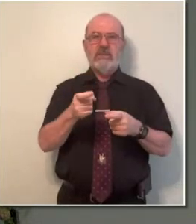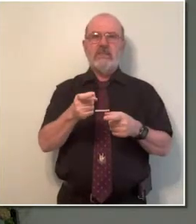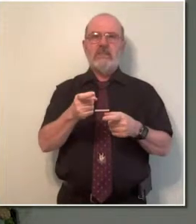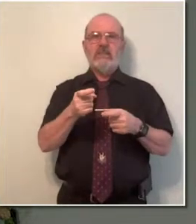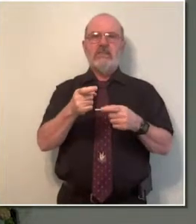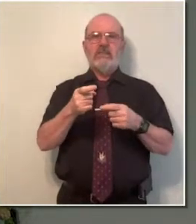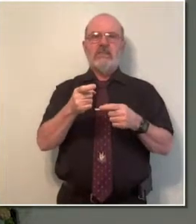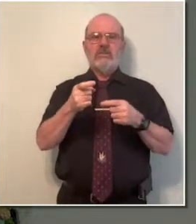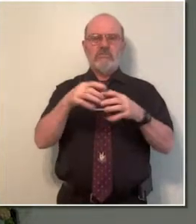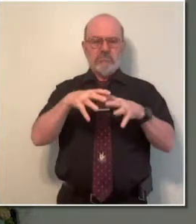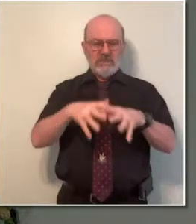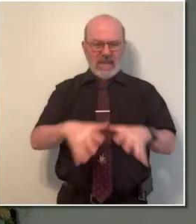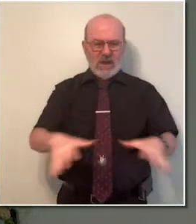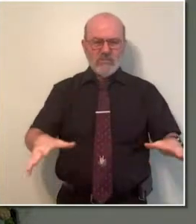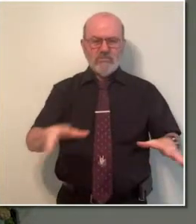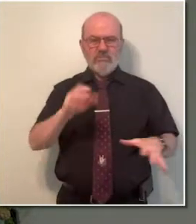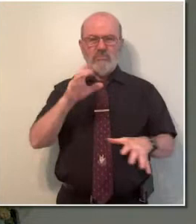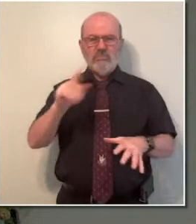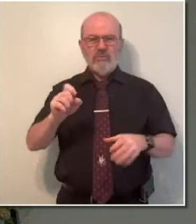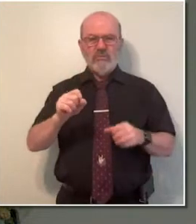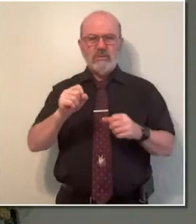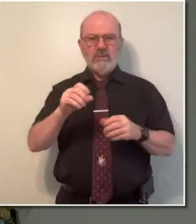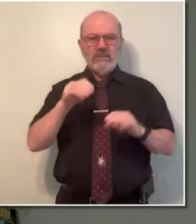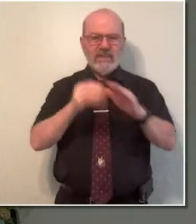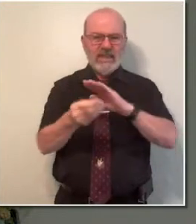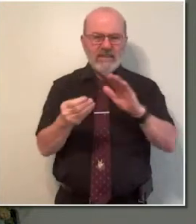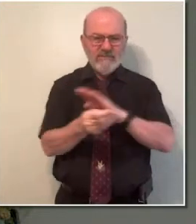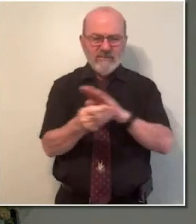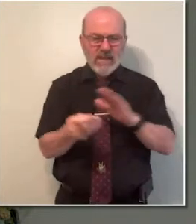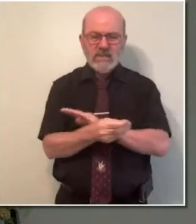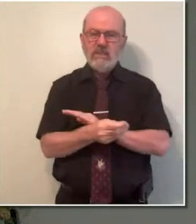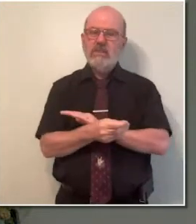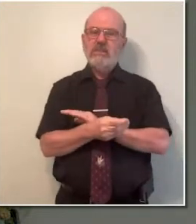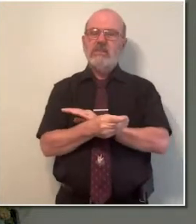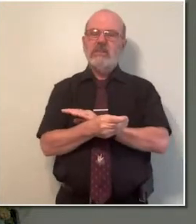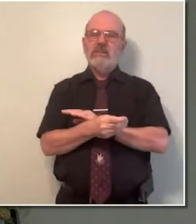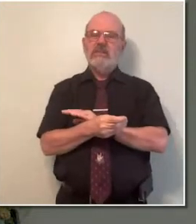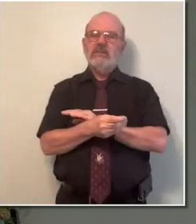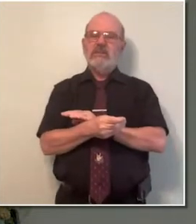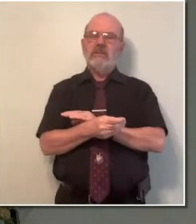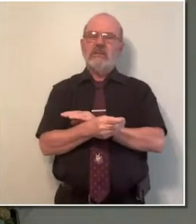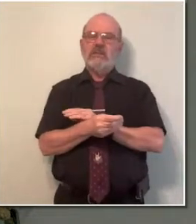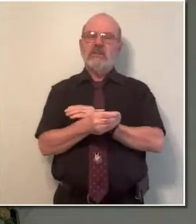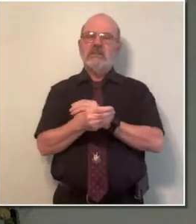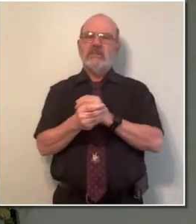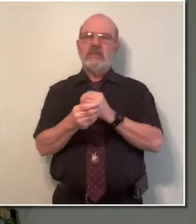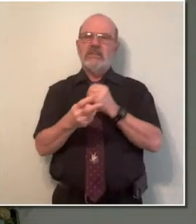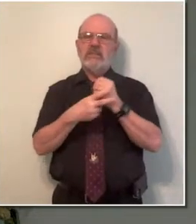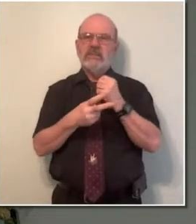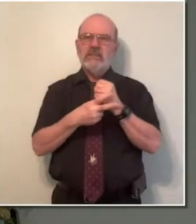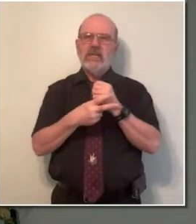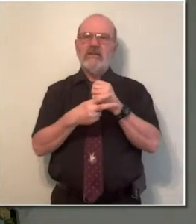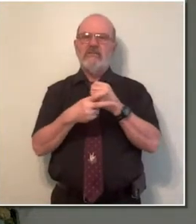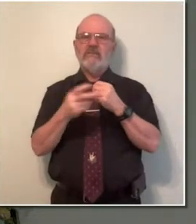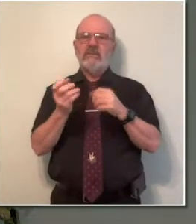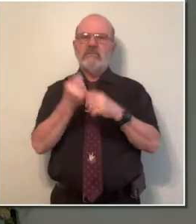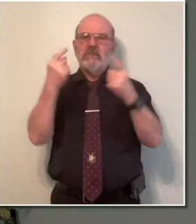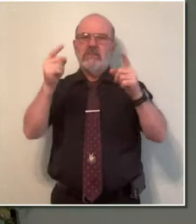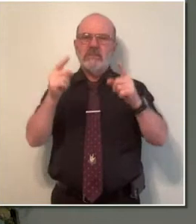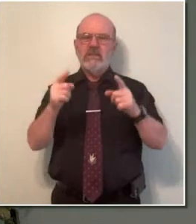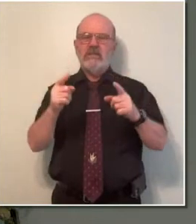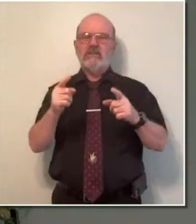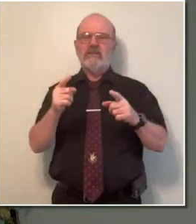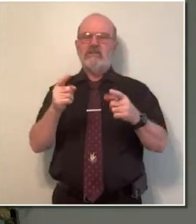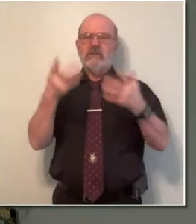need to invest, and you need to really seed yourself in success, and shroud yourself